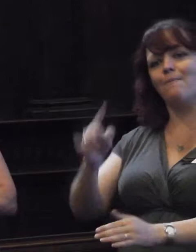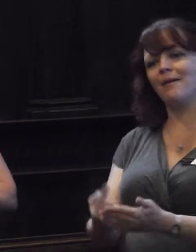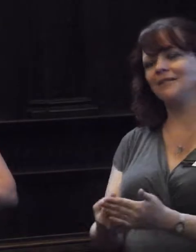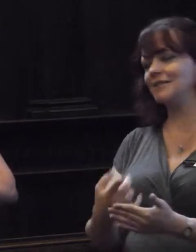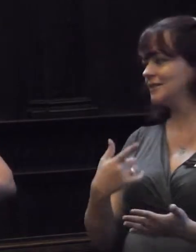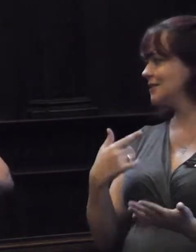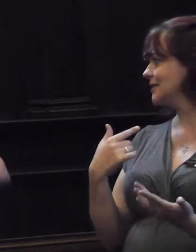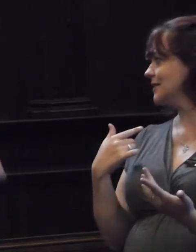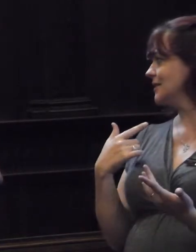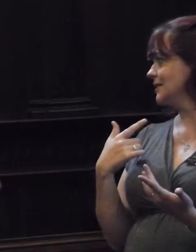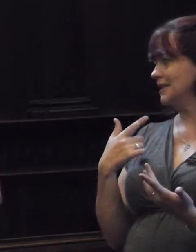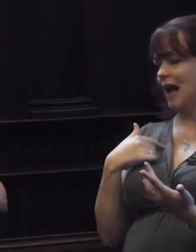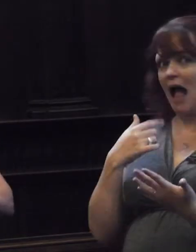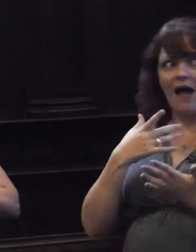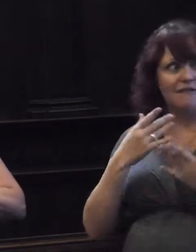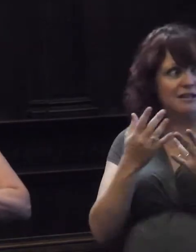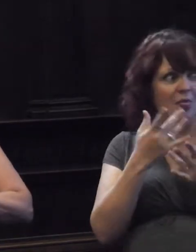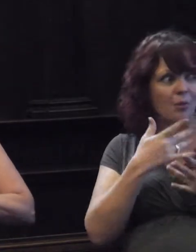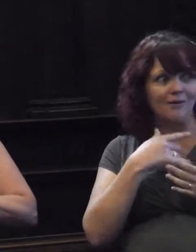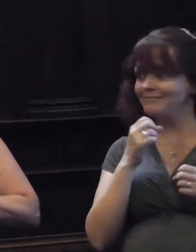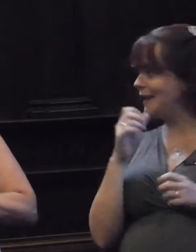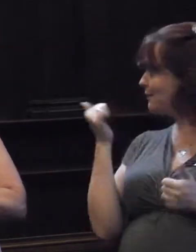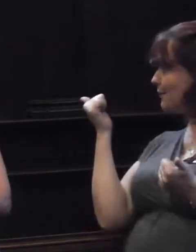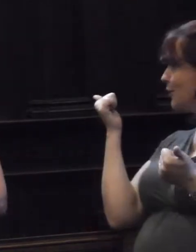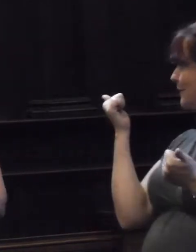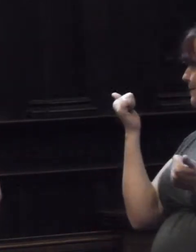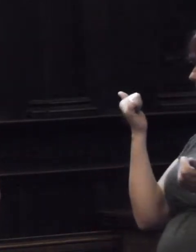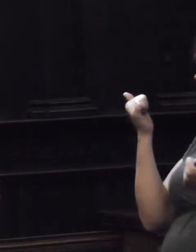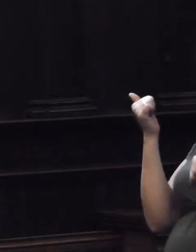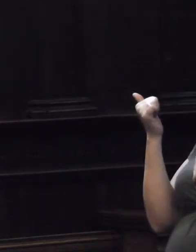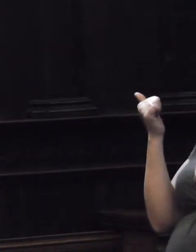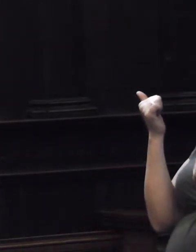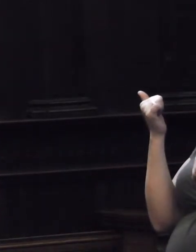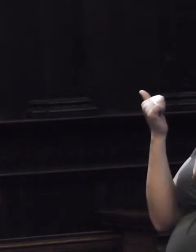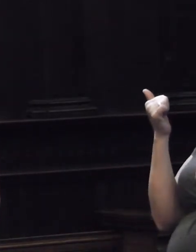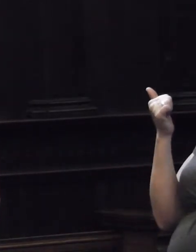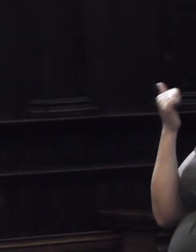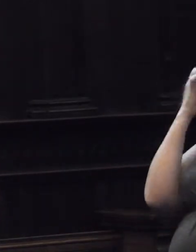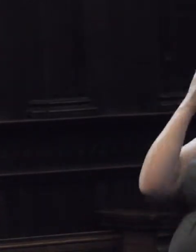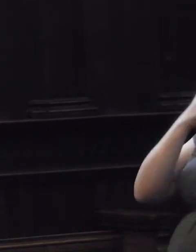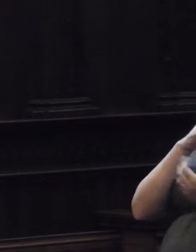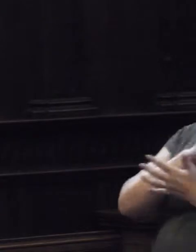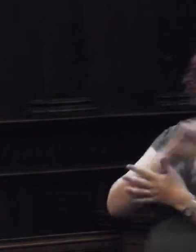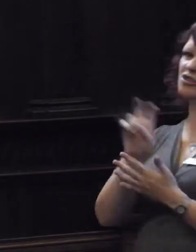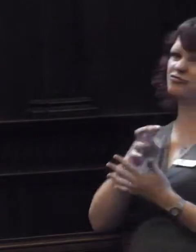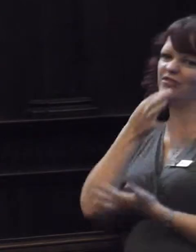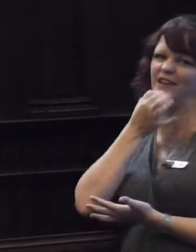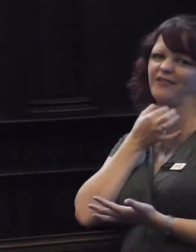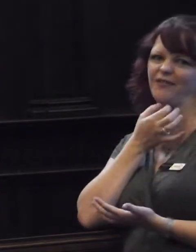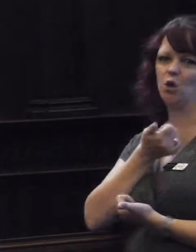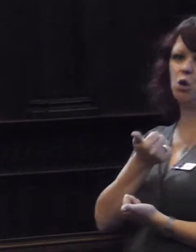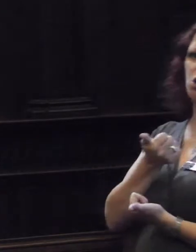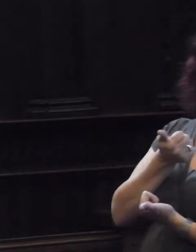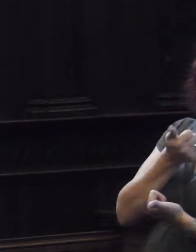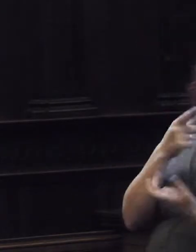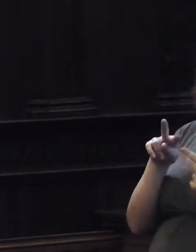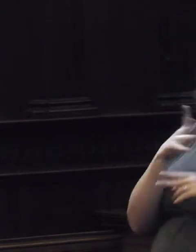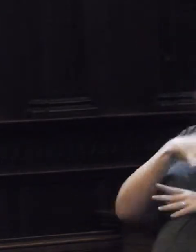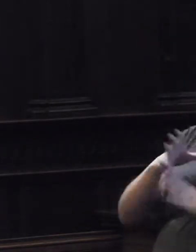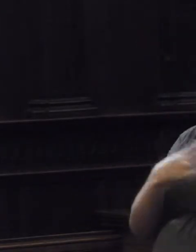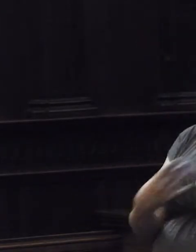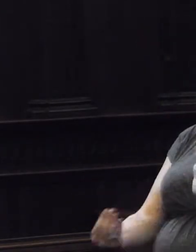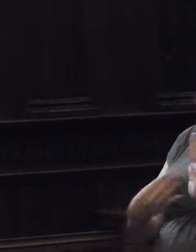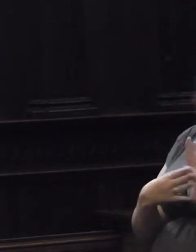mean, I can, if you're right, Sarah, to do this. I can read just a few, but I have copies if anyone wants to